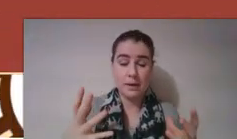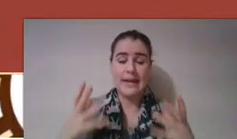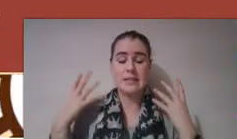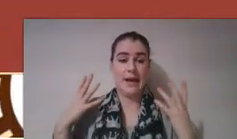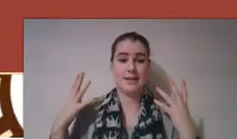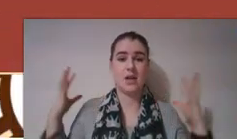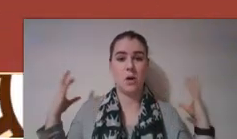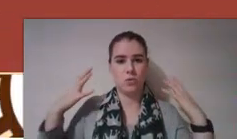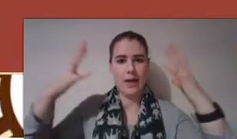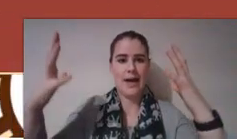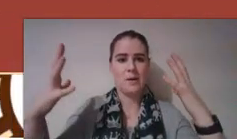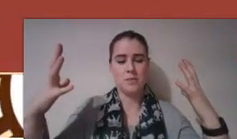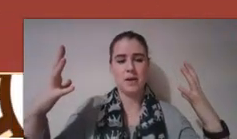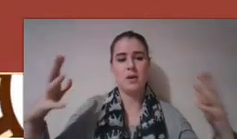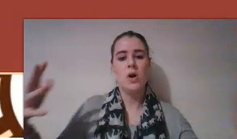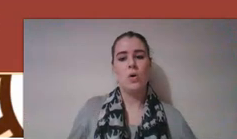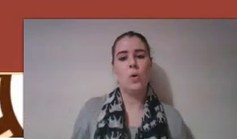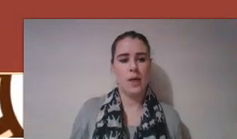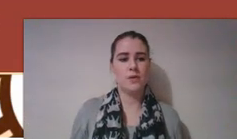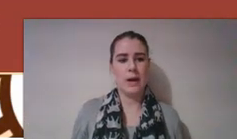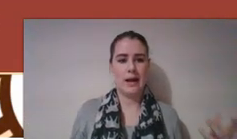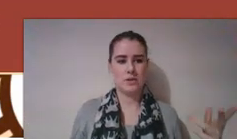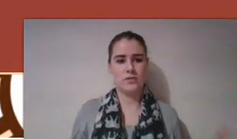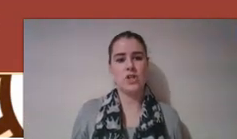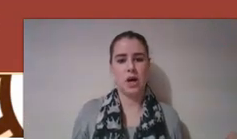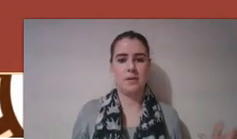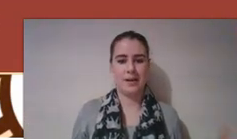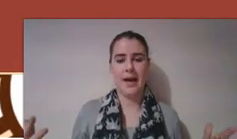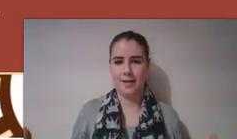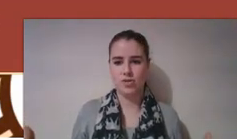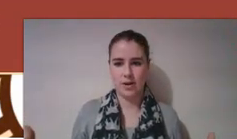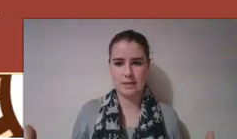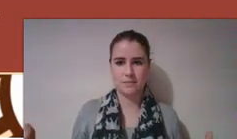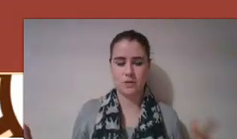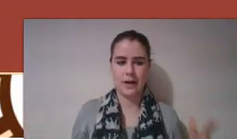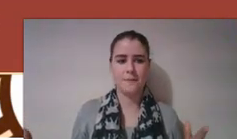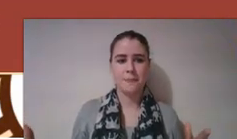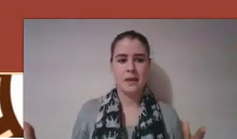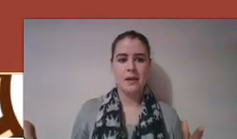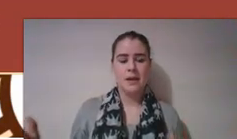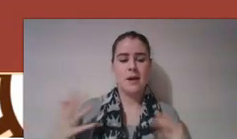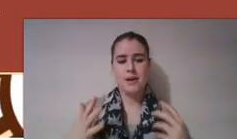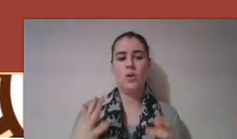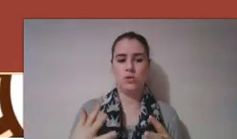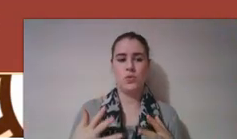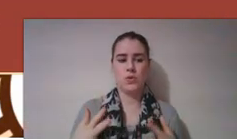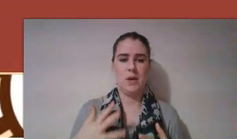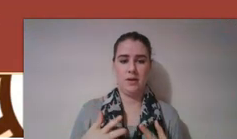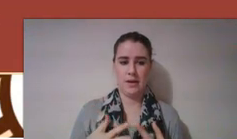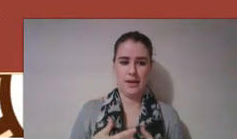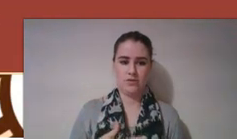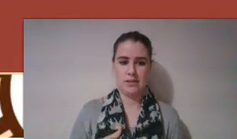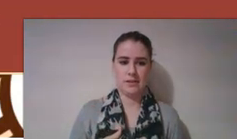very complicated hairstyle, or all their hair would be up. Or they would wear a sort of a turban-like headdress, okay? Now, men also